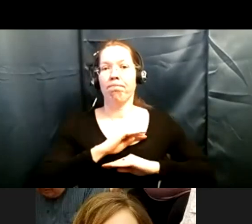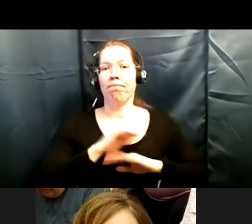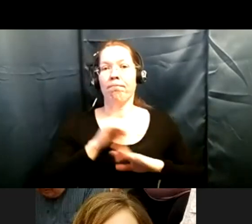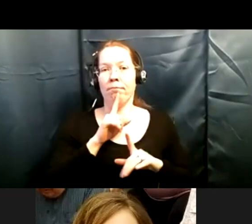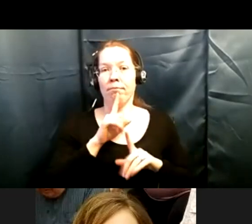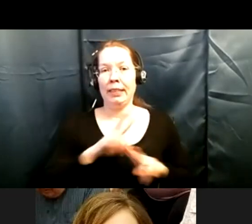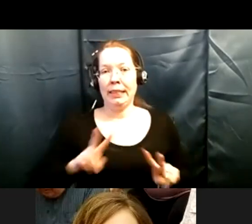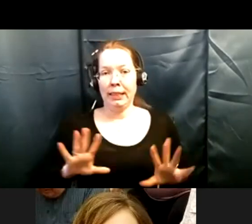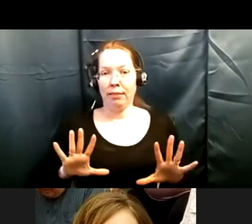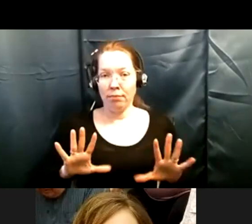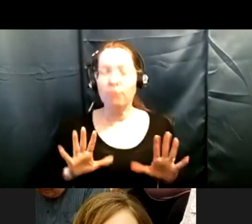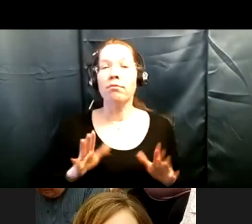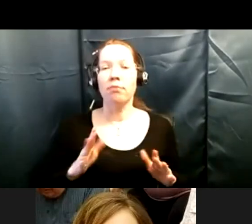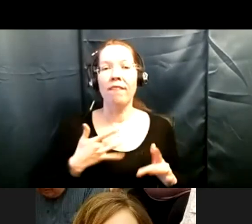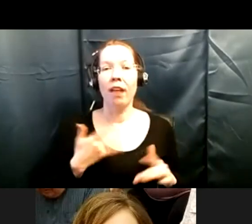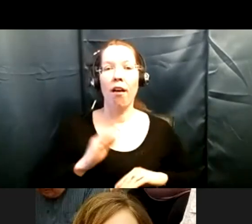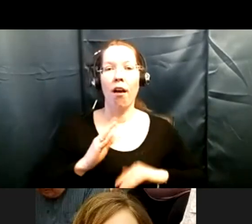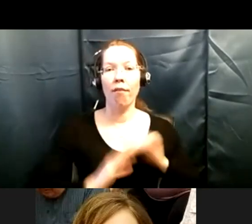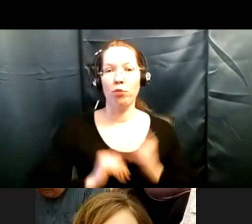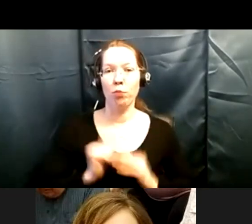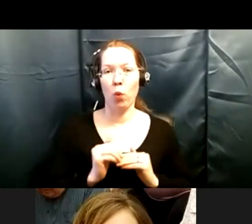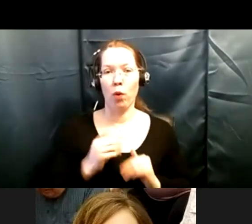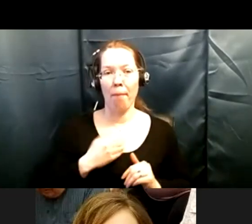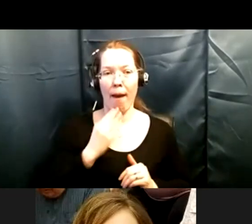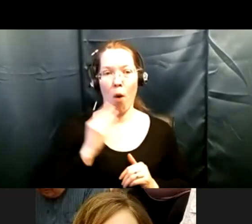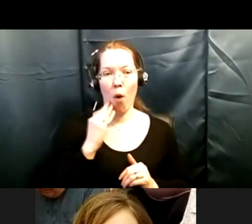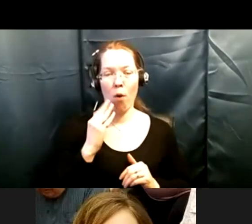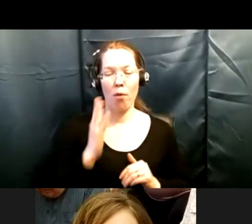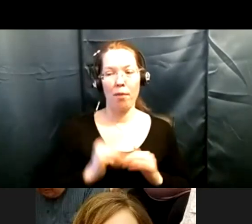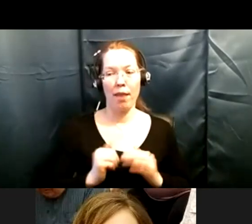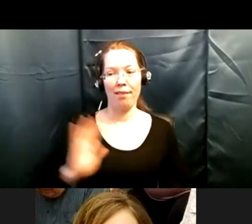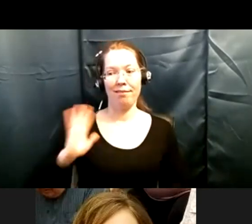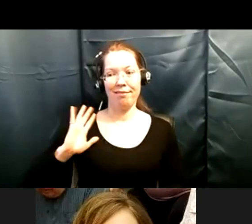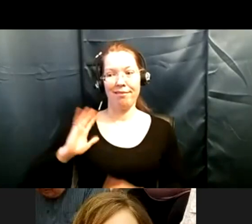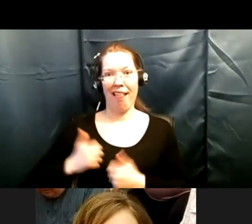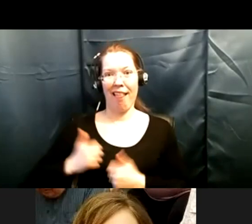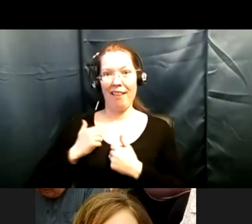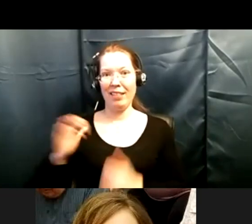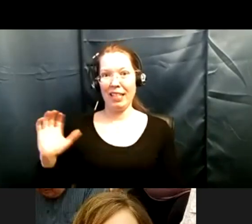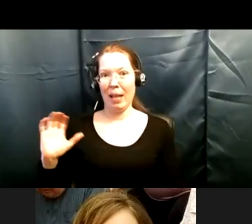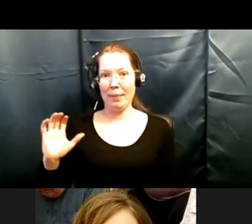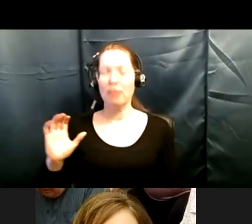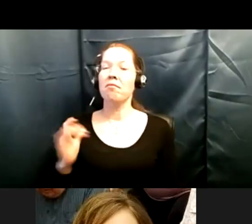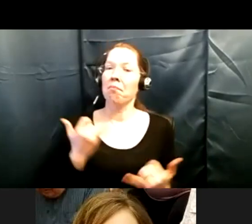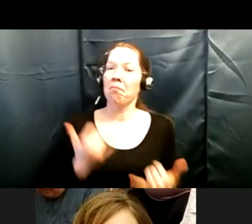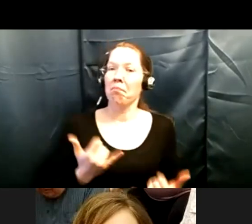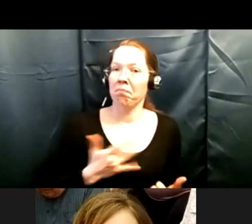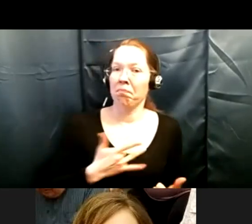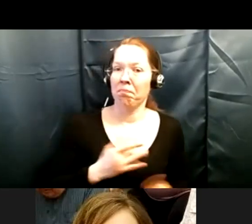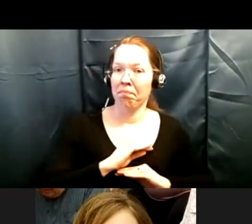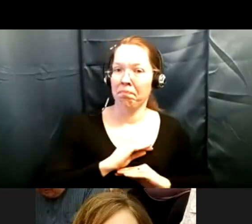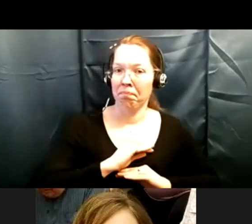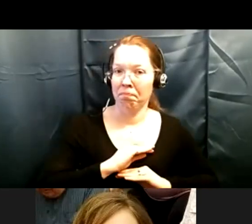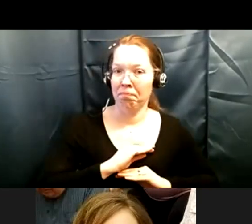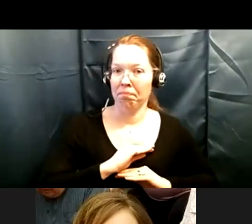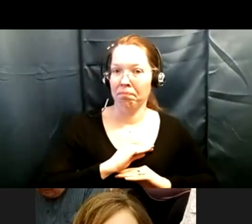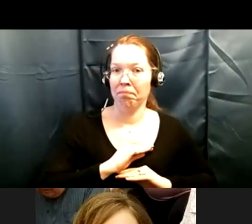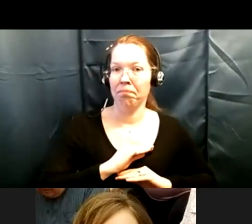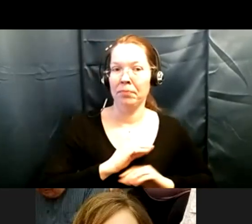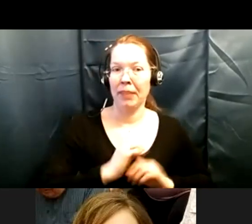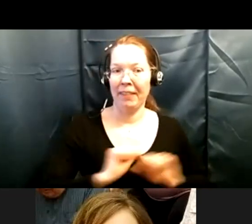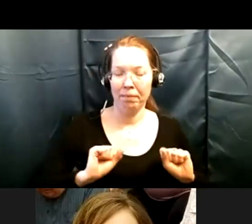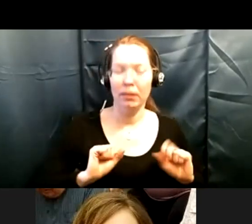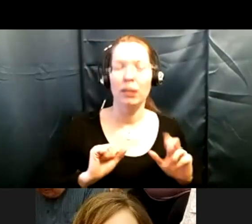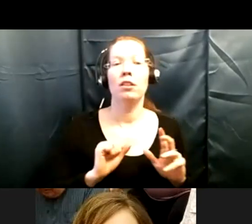my home that I didn't have when I lived in Columbus. Now I do. So it's there